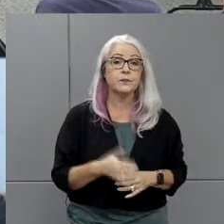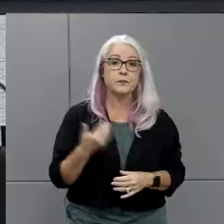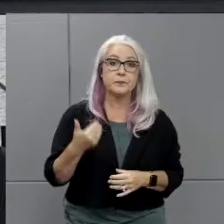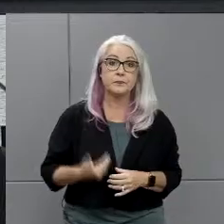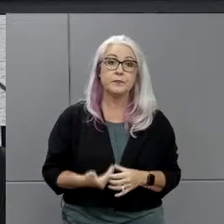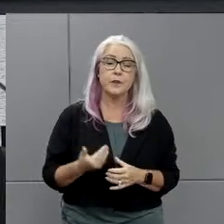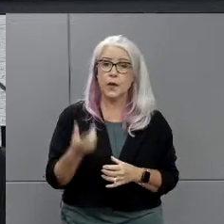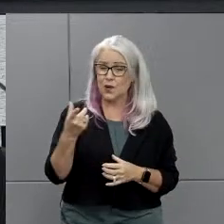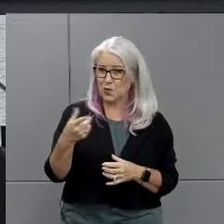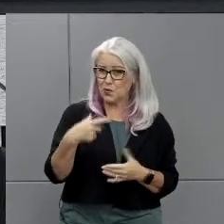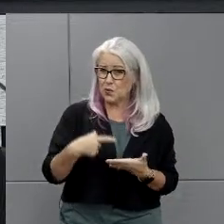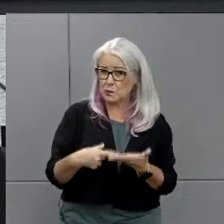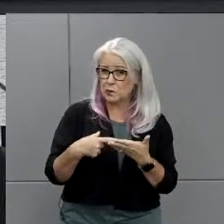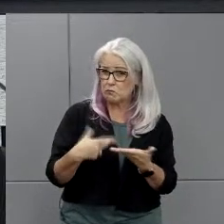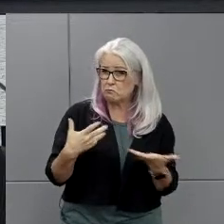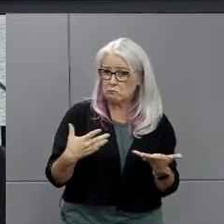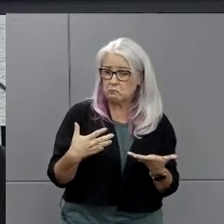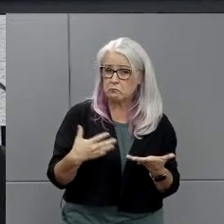Are you talking about